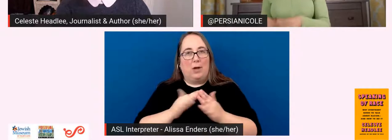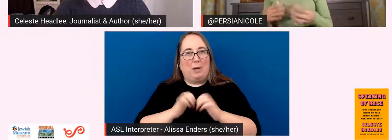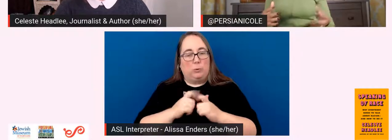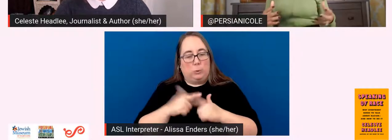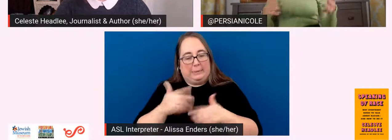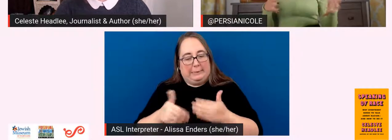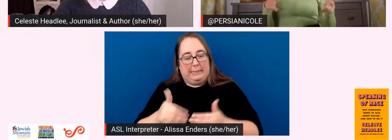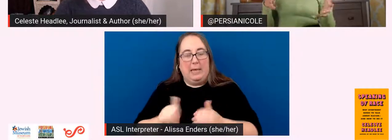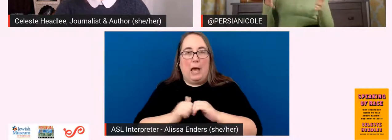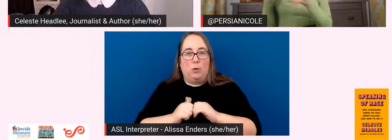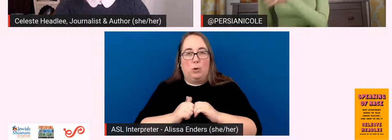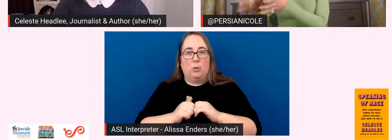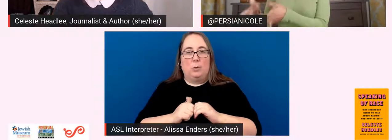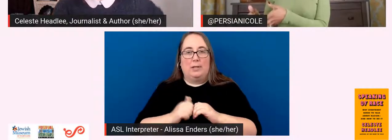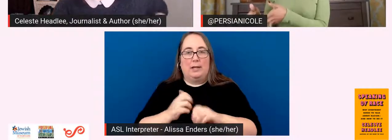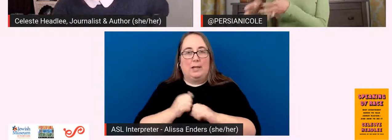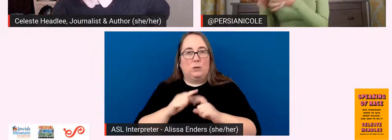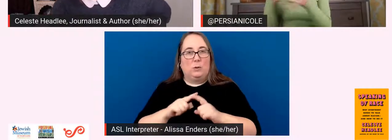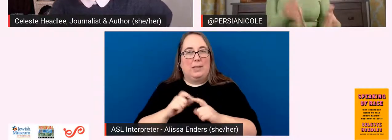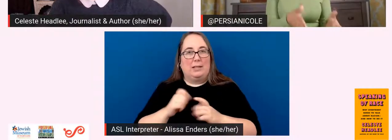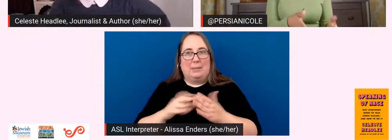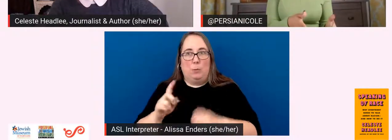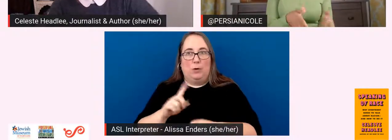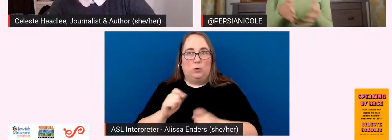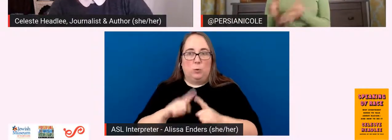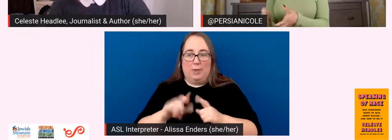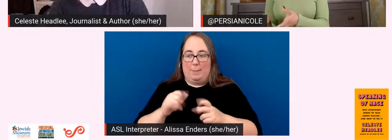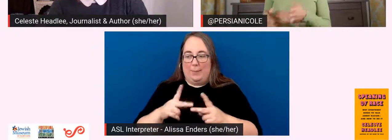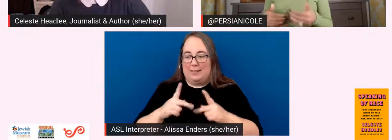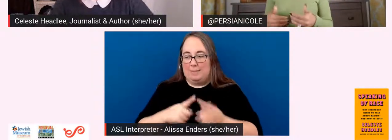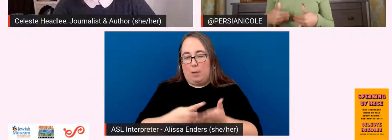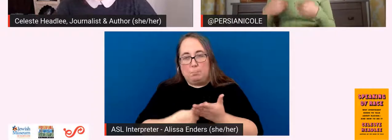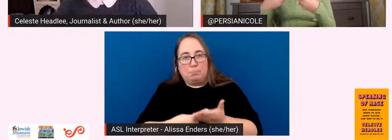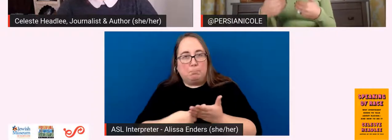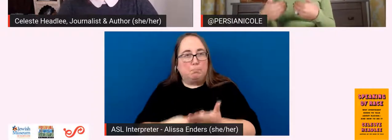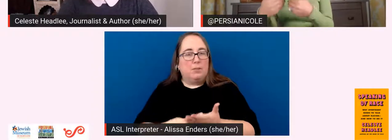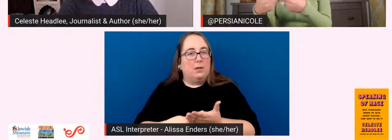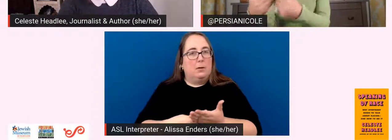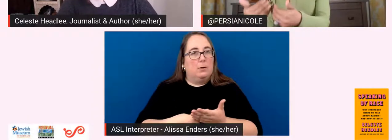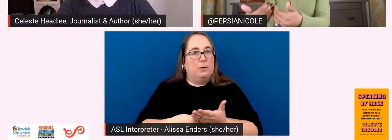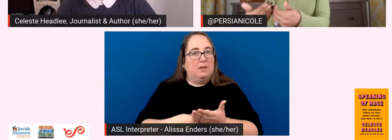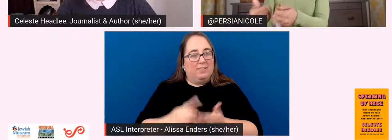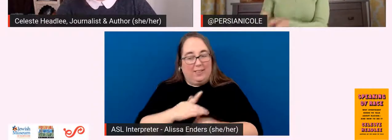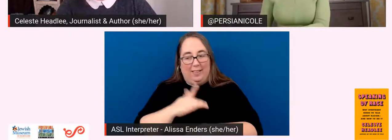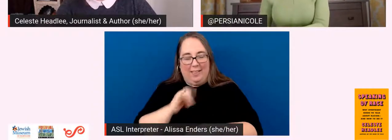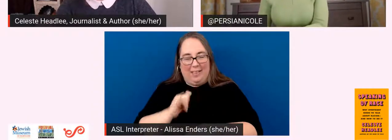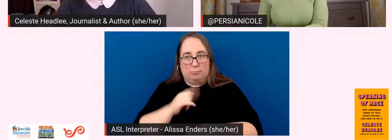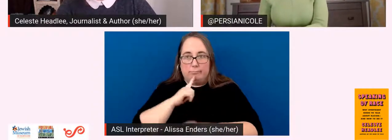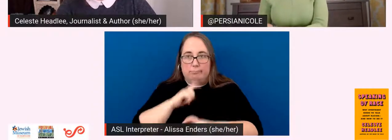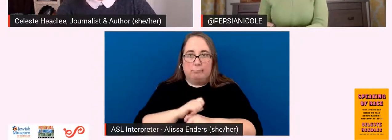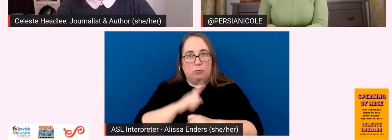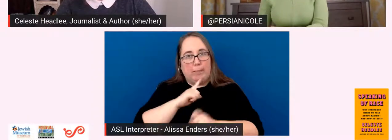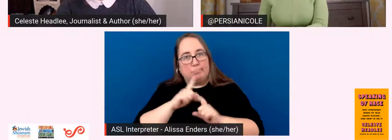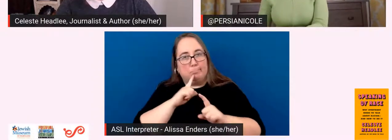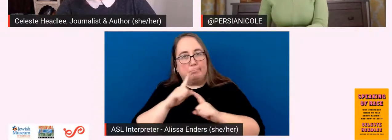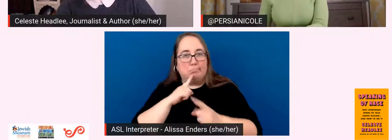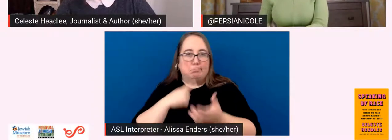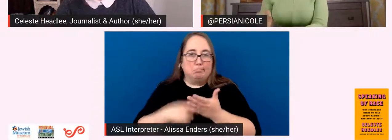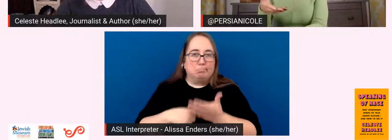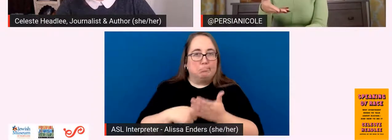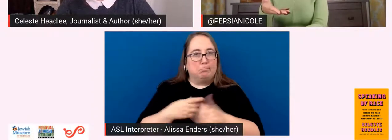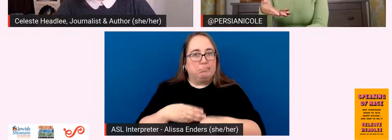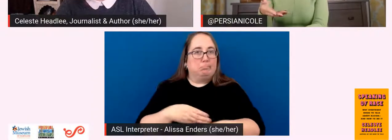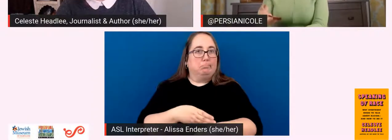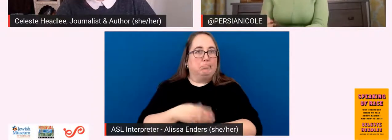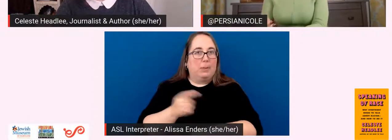How can we get to that somewhere, to that place of debating and actually feeling like we've accomplished something after the conversation? I